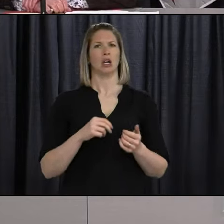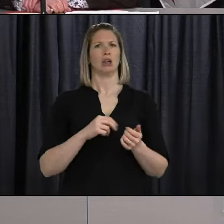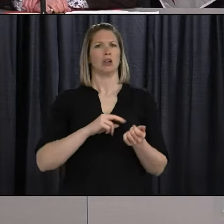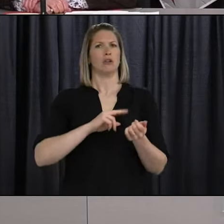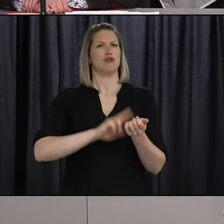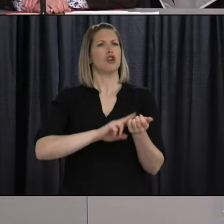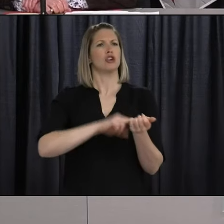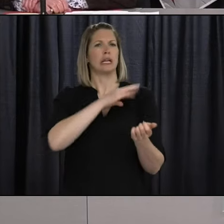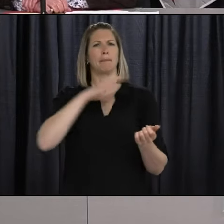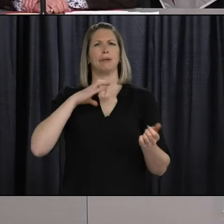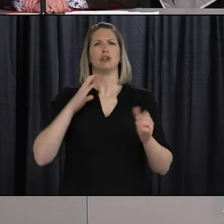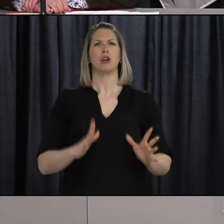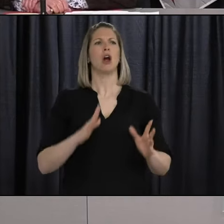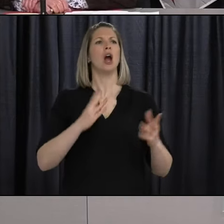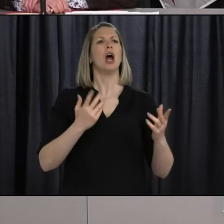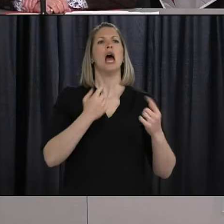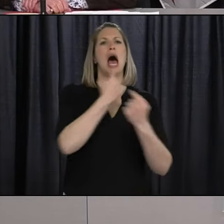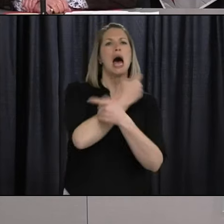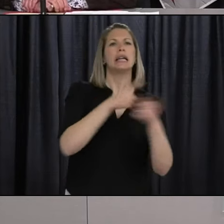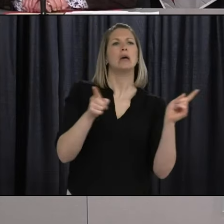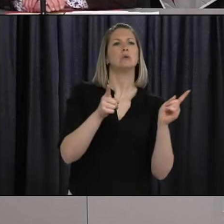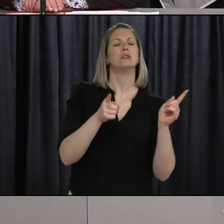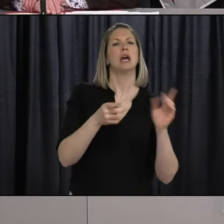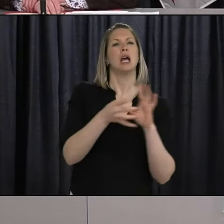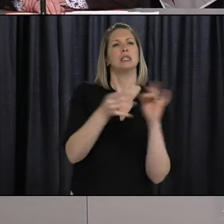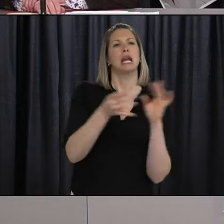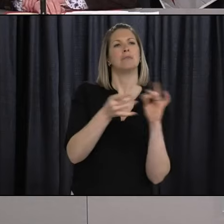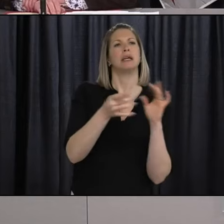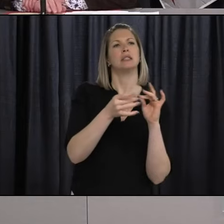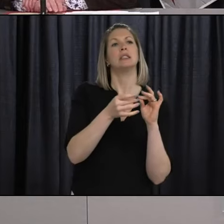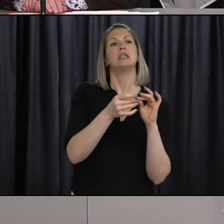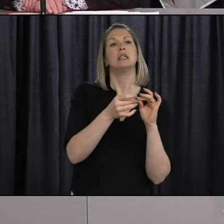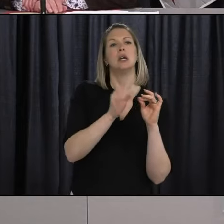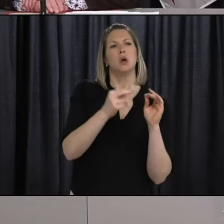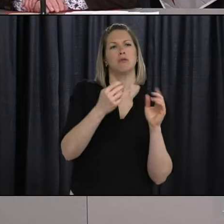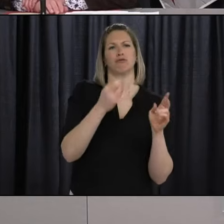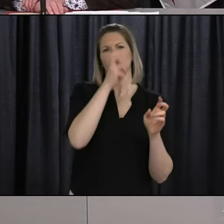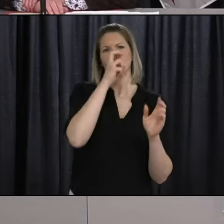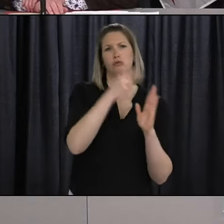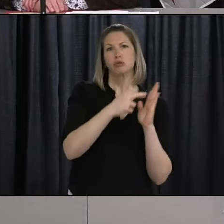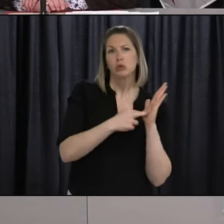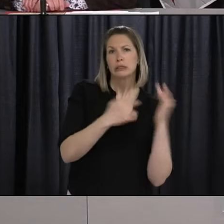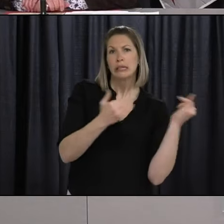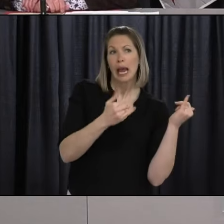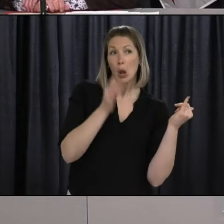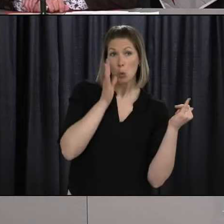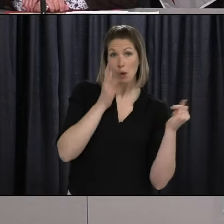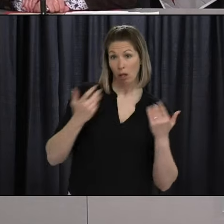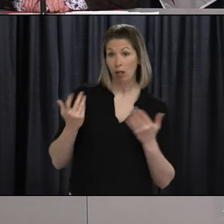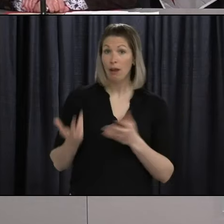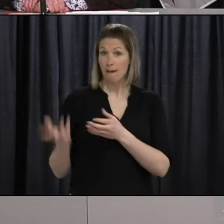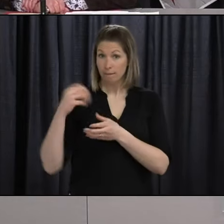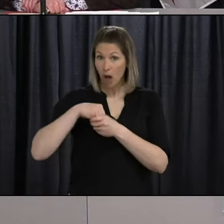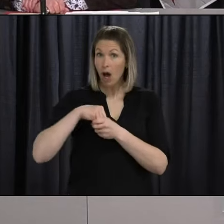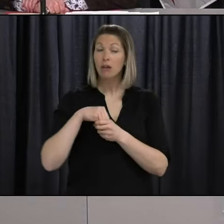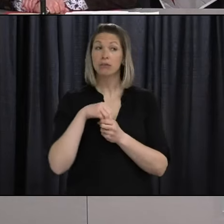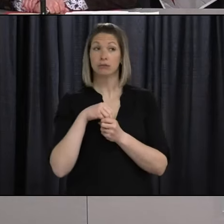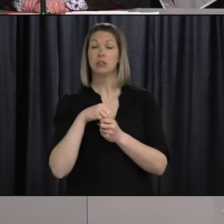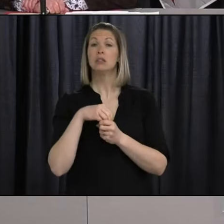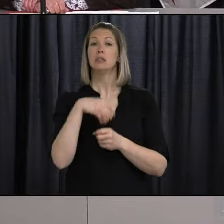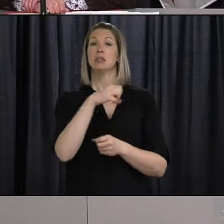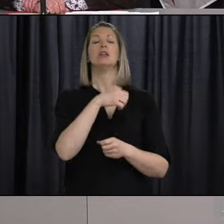has released some more principles. Will the government be following those principles? We've had discussions with our own